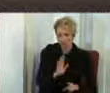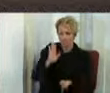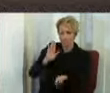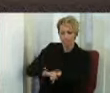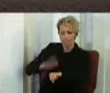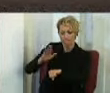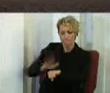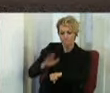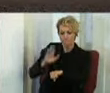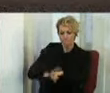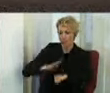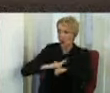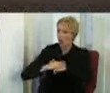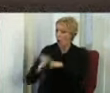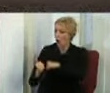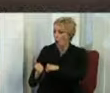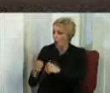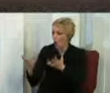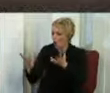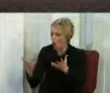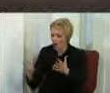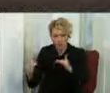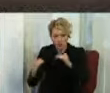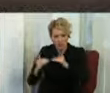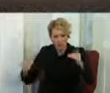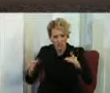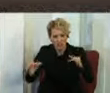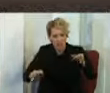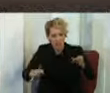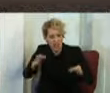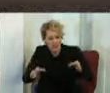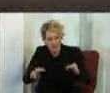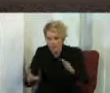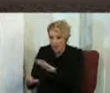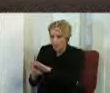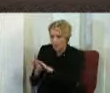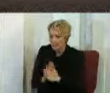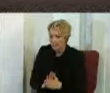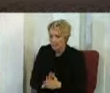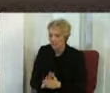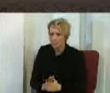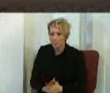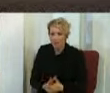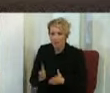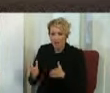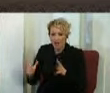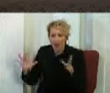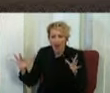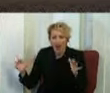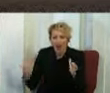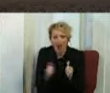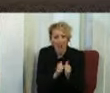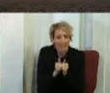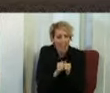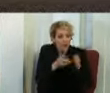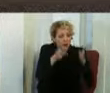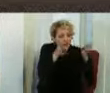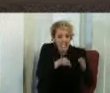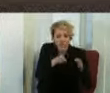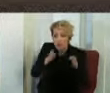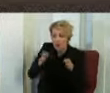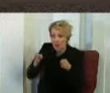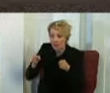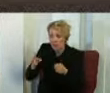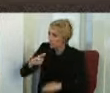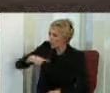peace, and to acknowledge that we are in this together, each and every one of us. So may we pray for that